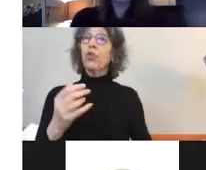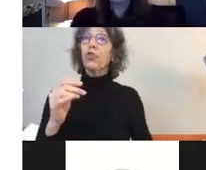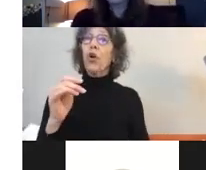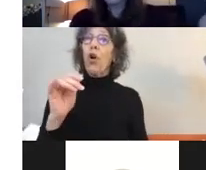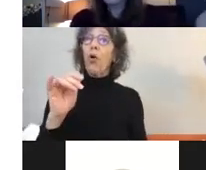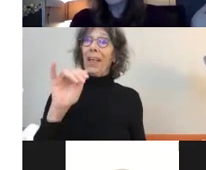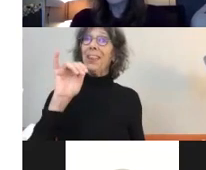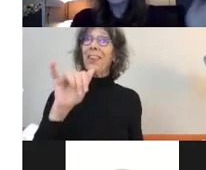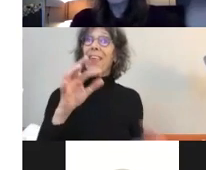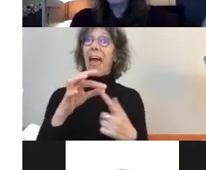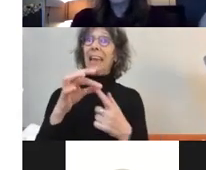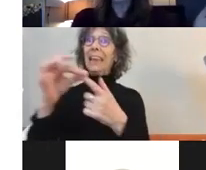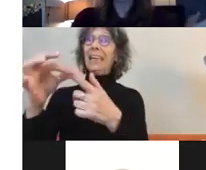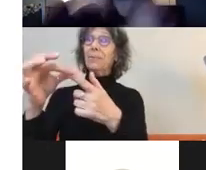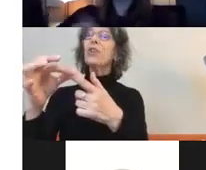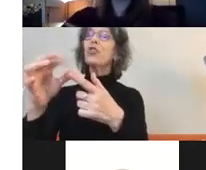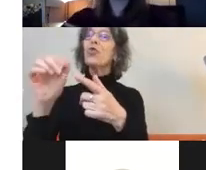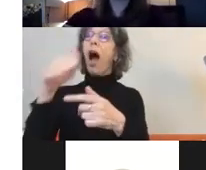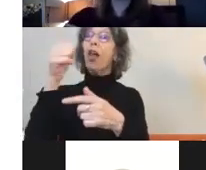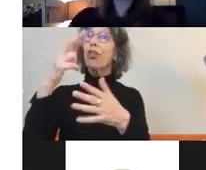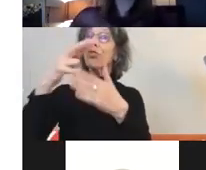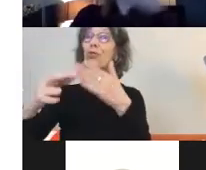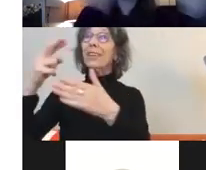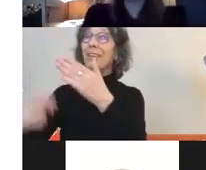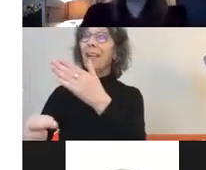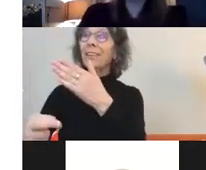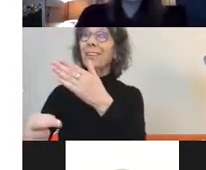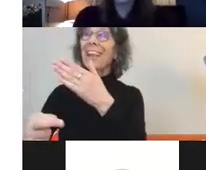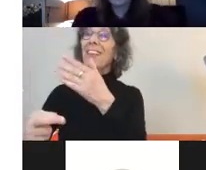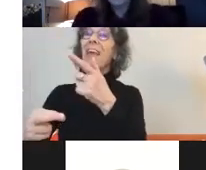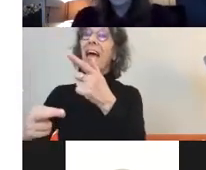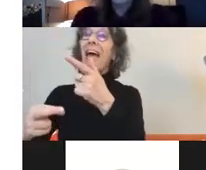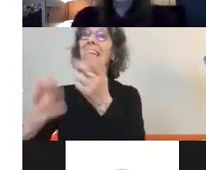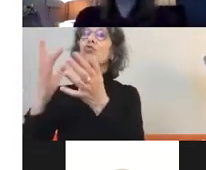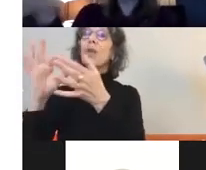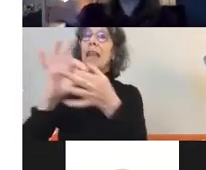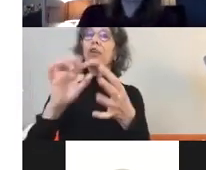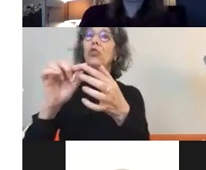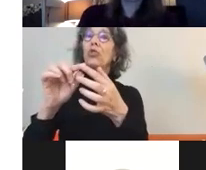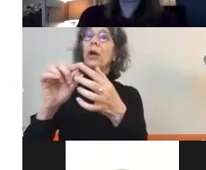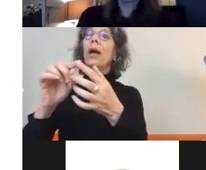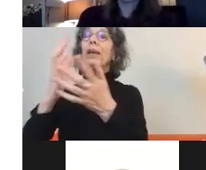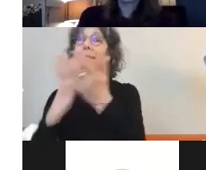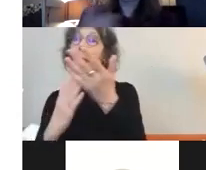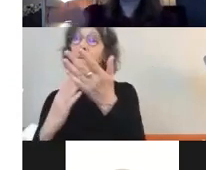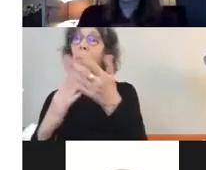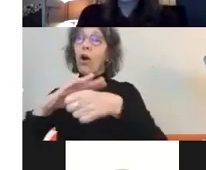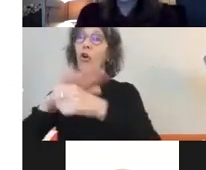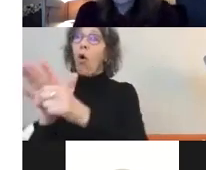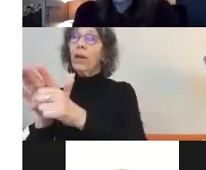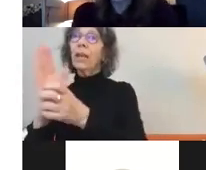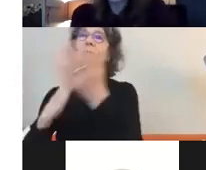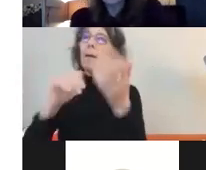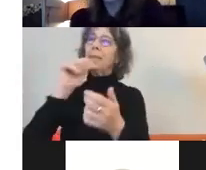a variety of results that we went through, both related to COVID and non-COVID. So I'll go back to